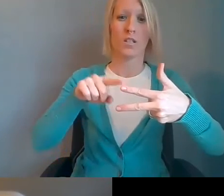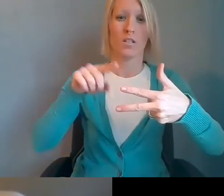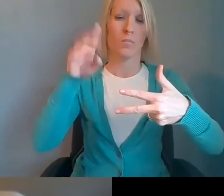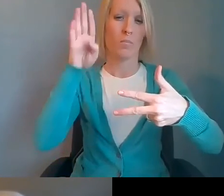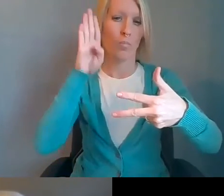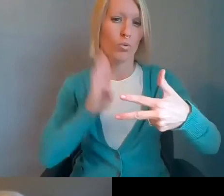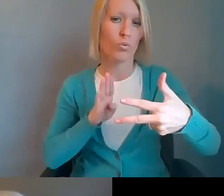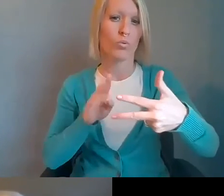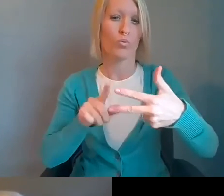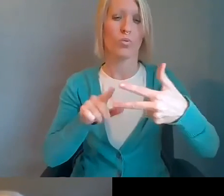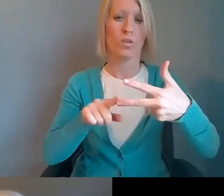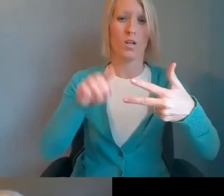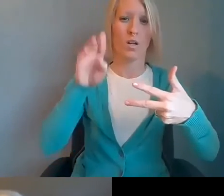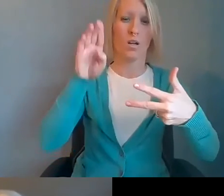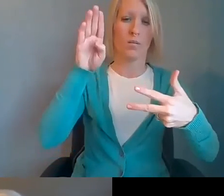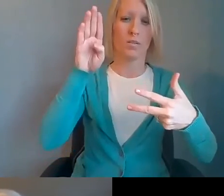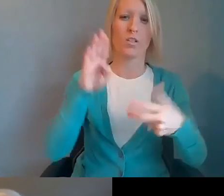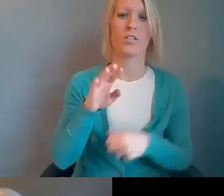them.